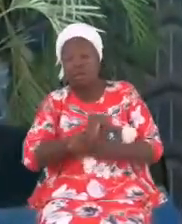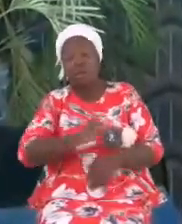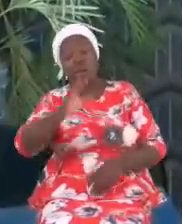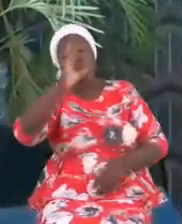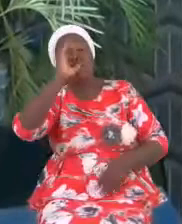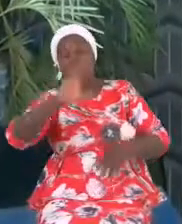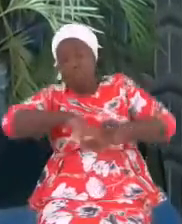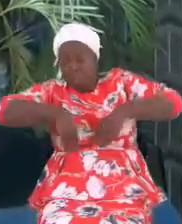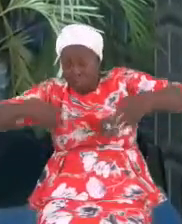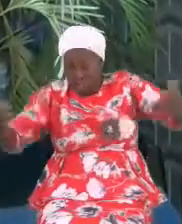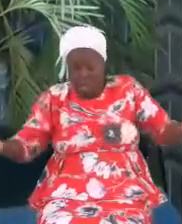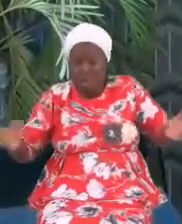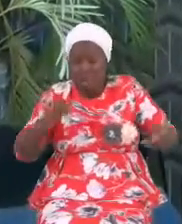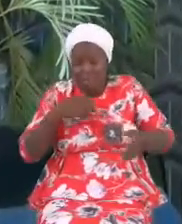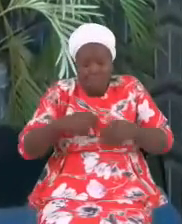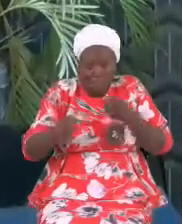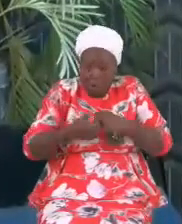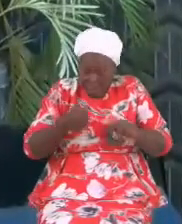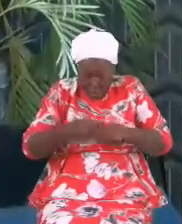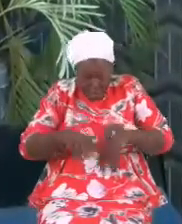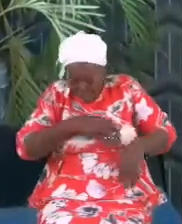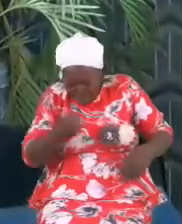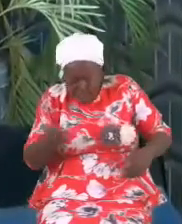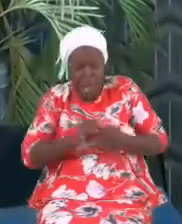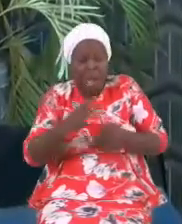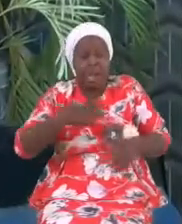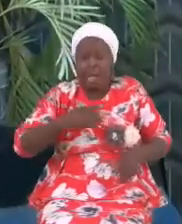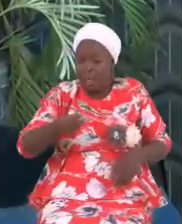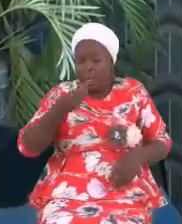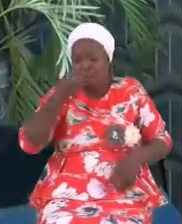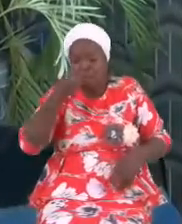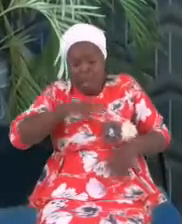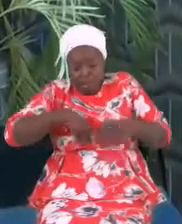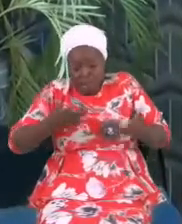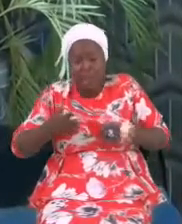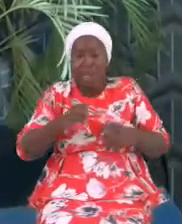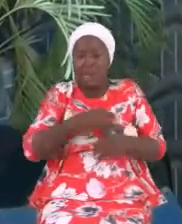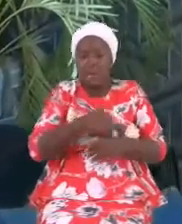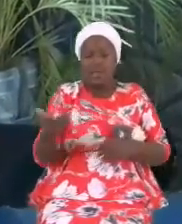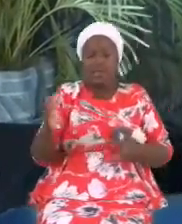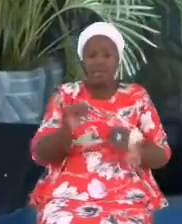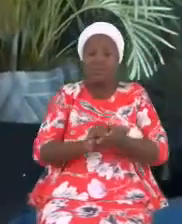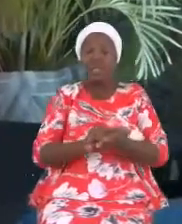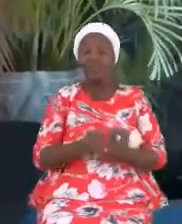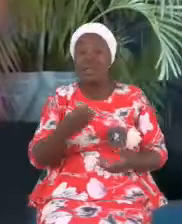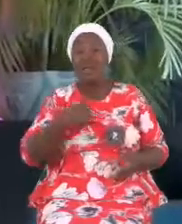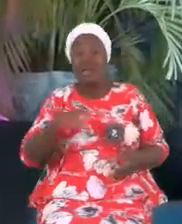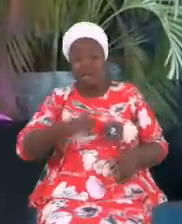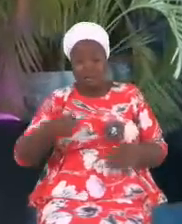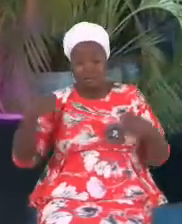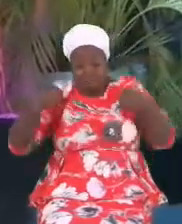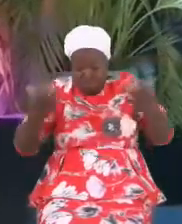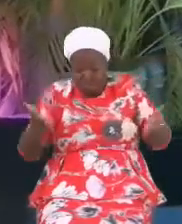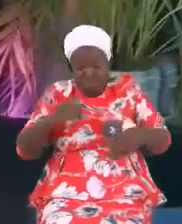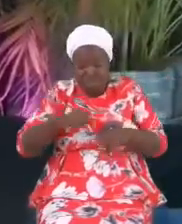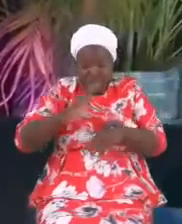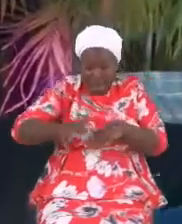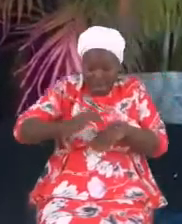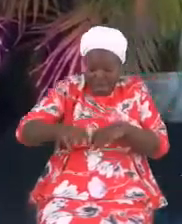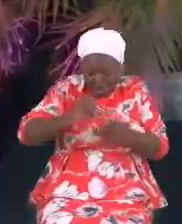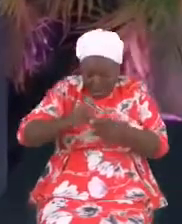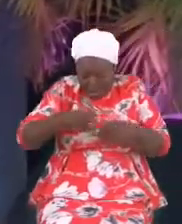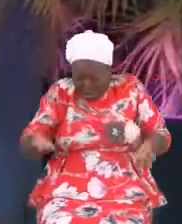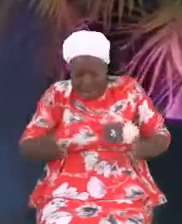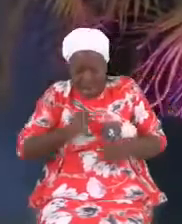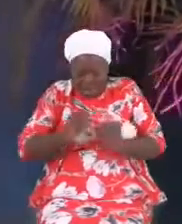drink. Whatever is edible, I eat. Whatever is wearable, I wear.